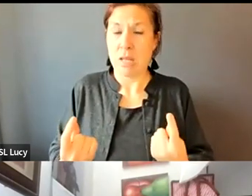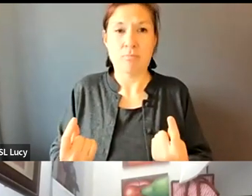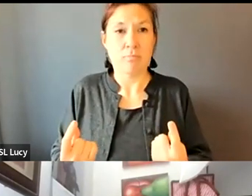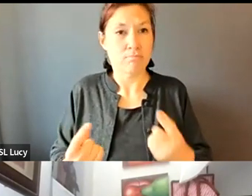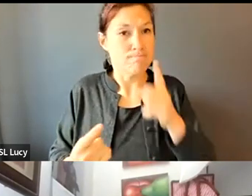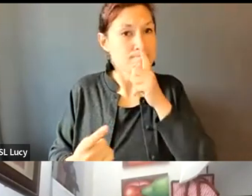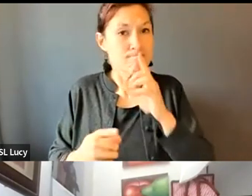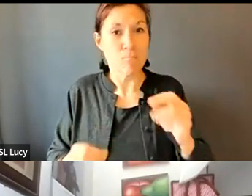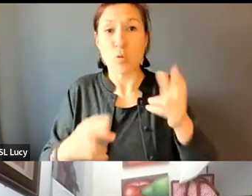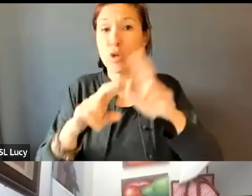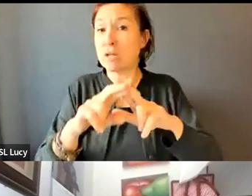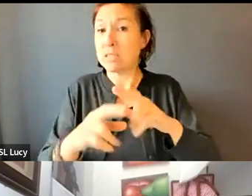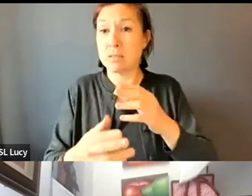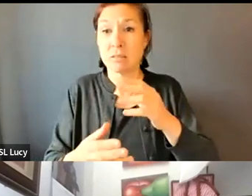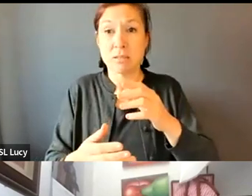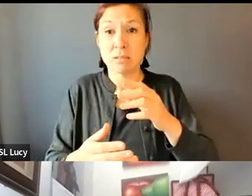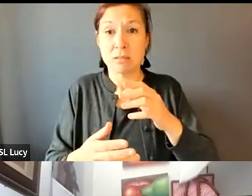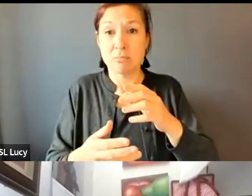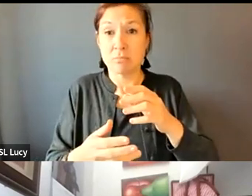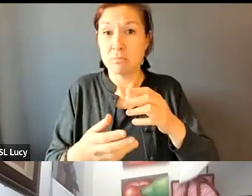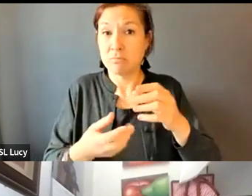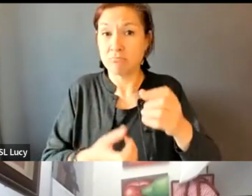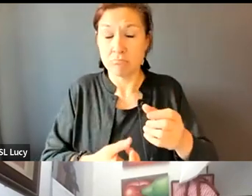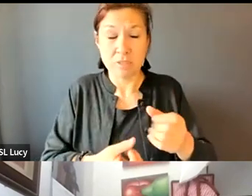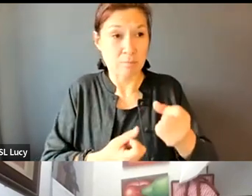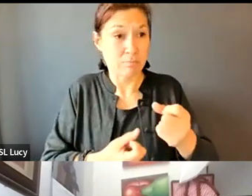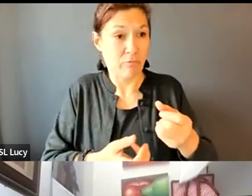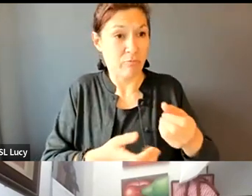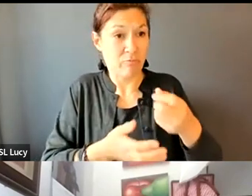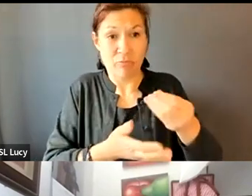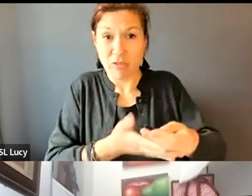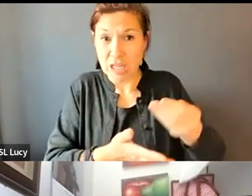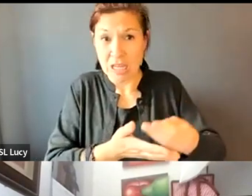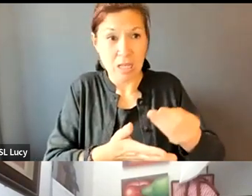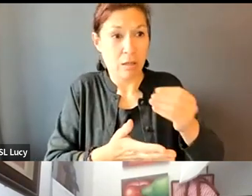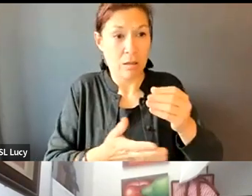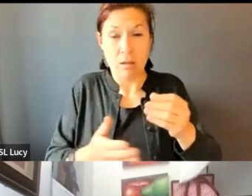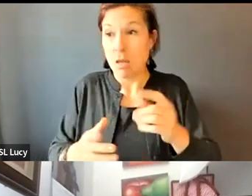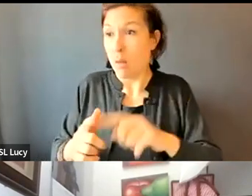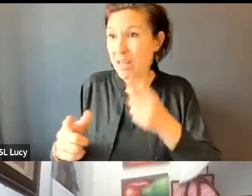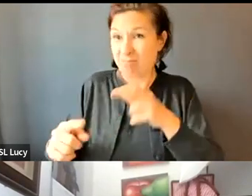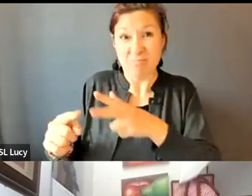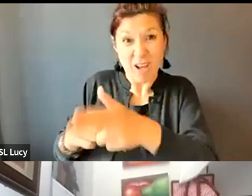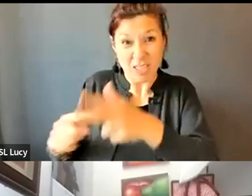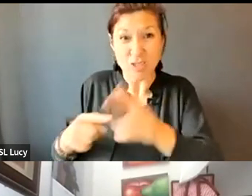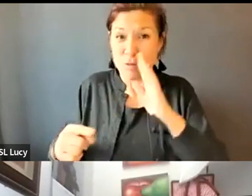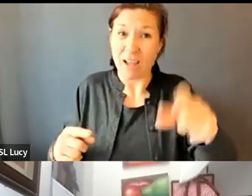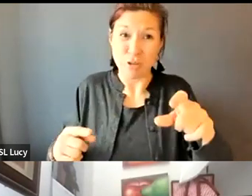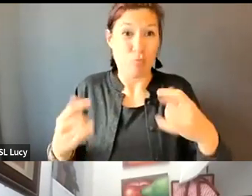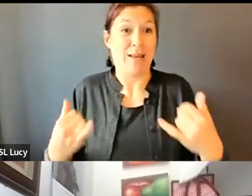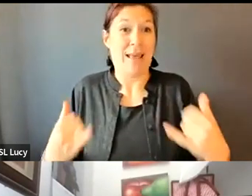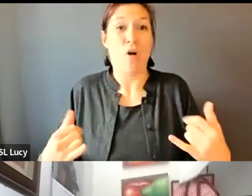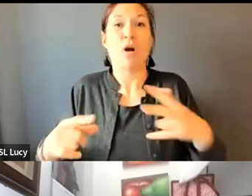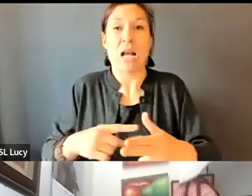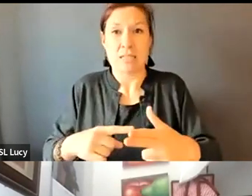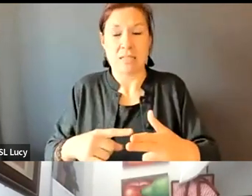increased funding we would be taking away spending from schools that have based budgets and plans and assumptions on what